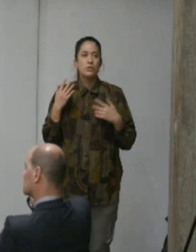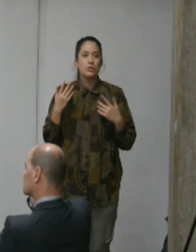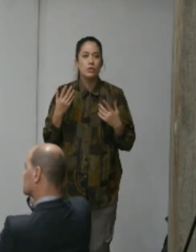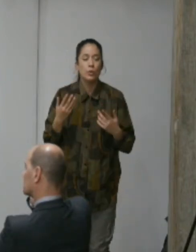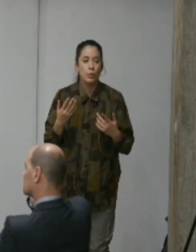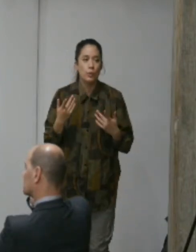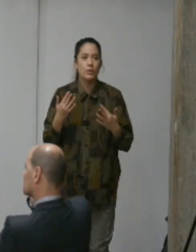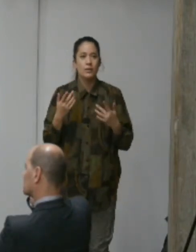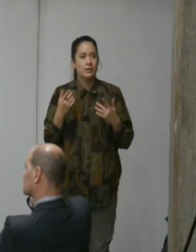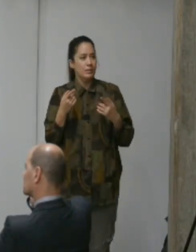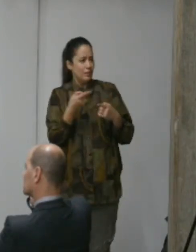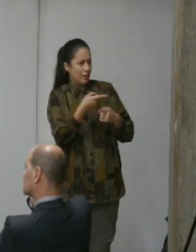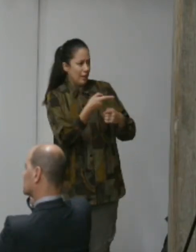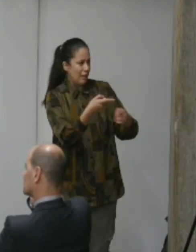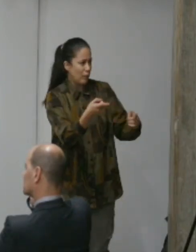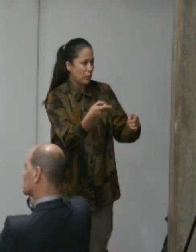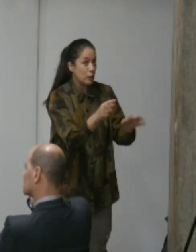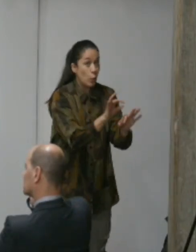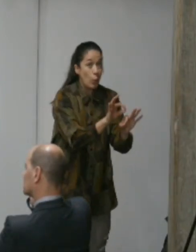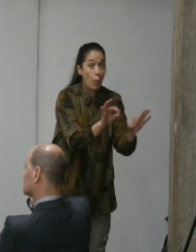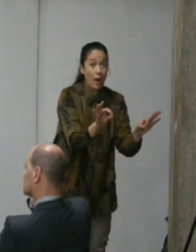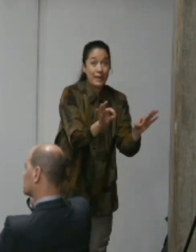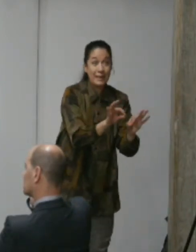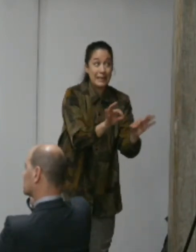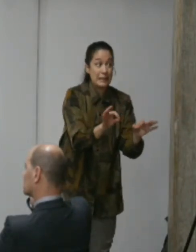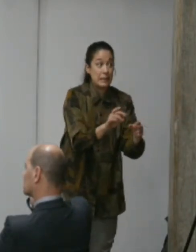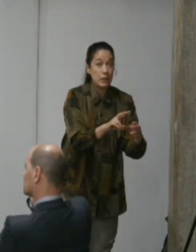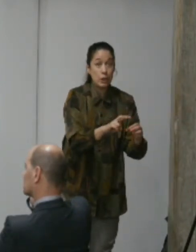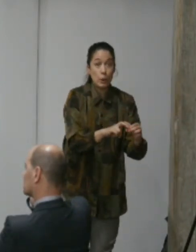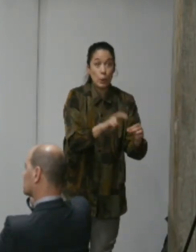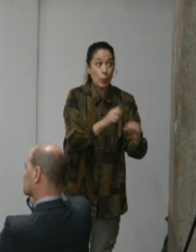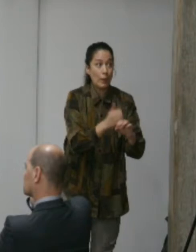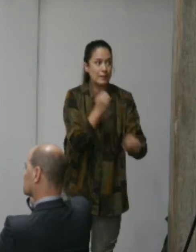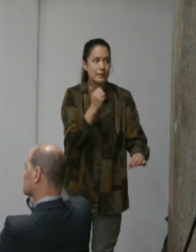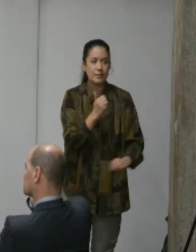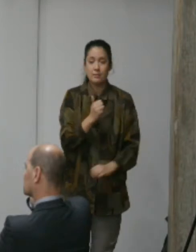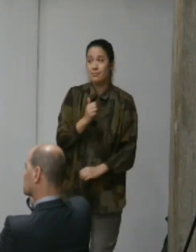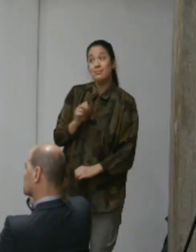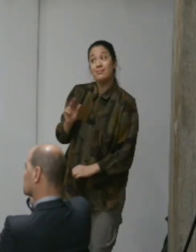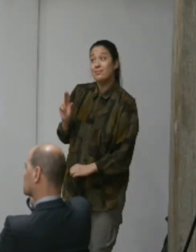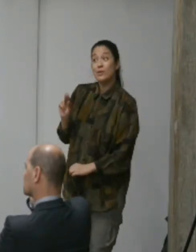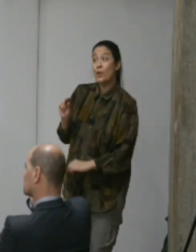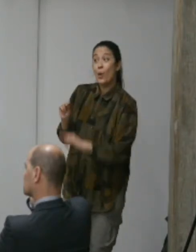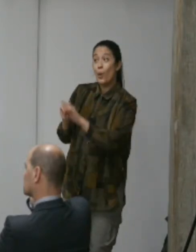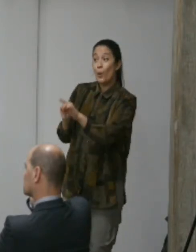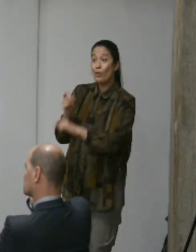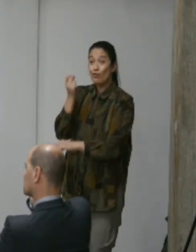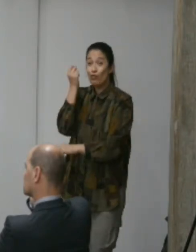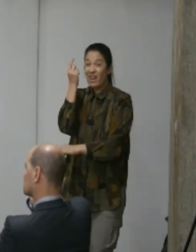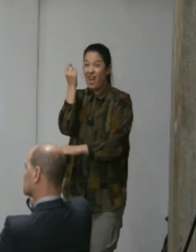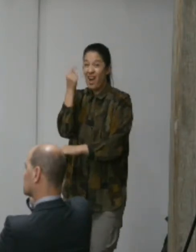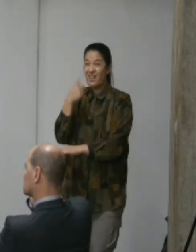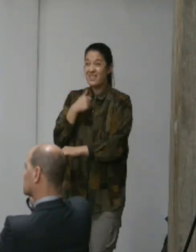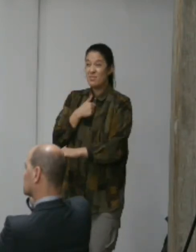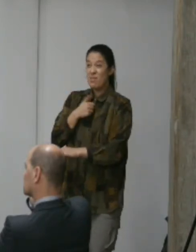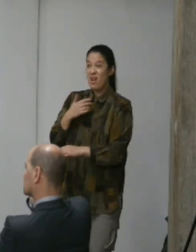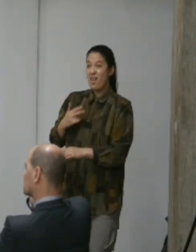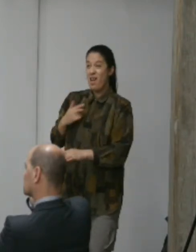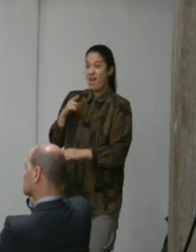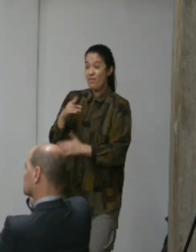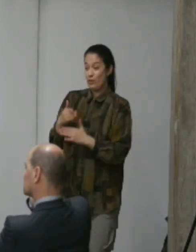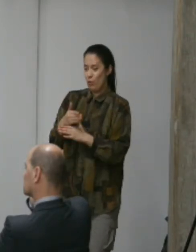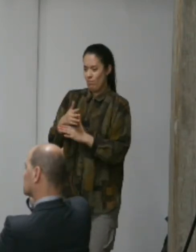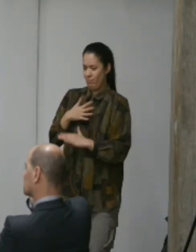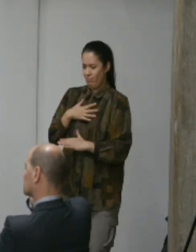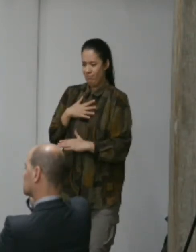quitting, and it's like, no, everyone's realised they don't like their jobs, and they kind of don't like their lives, and they don't want to do their jobs anymore, but it is that thing of agency and